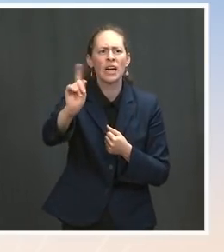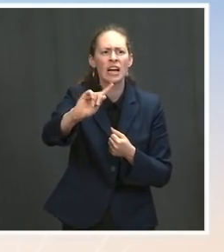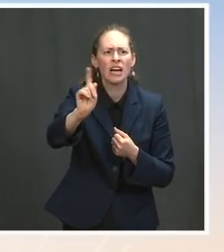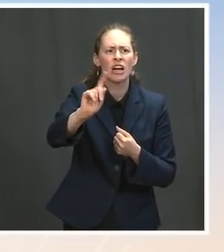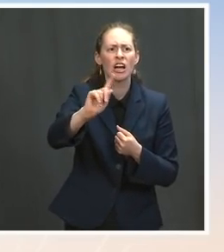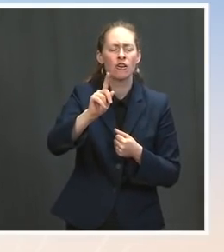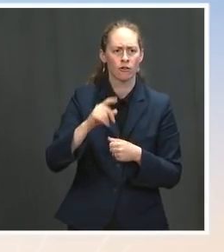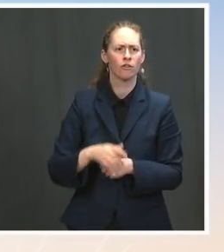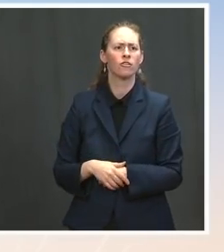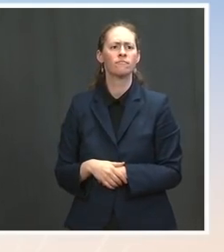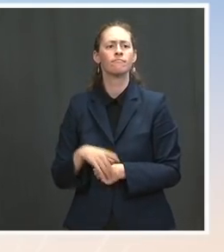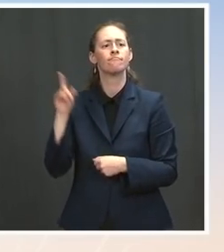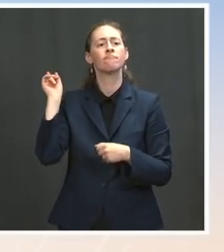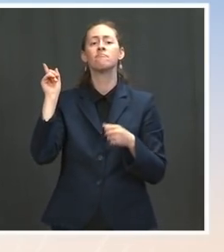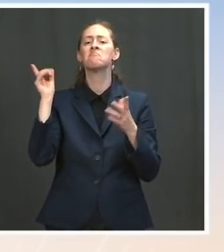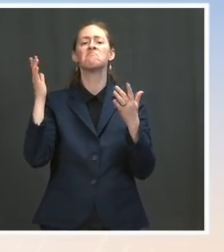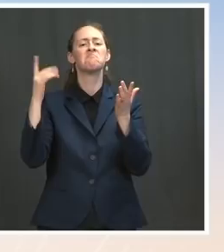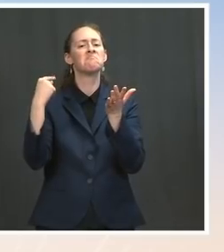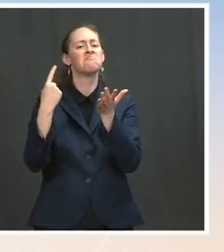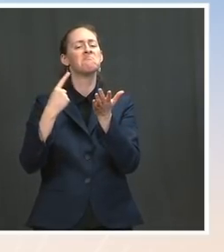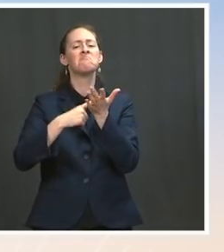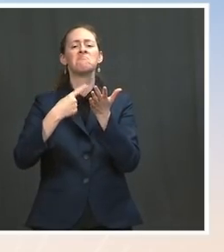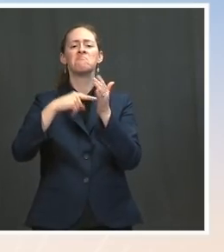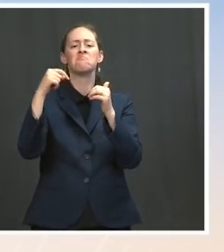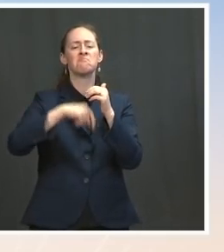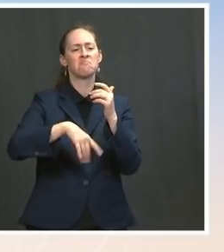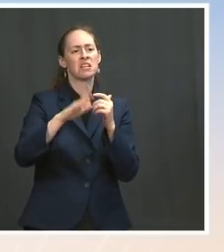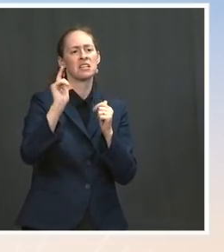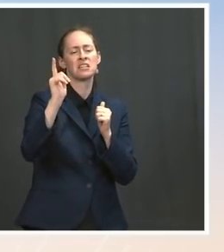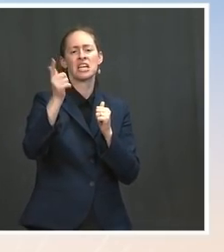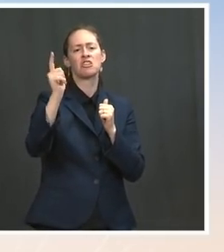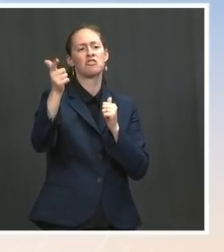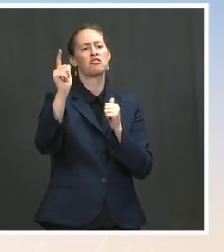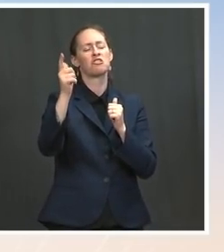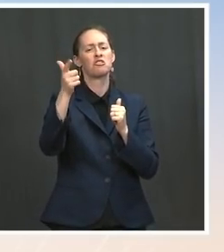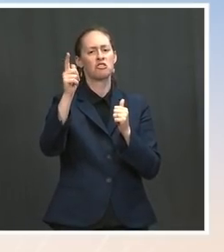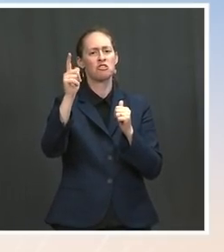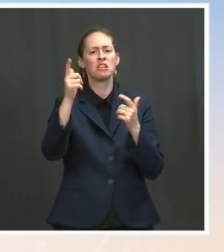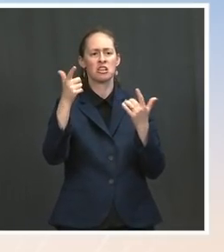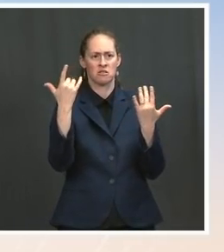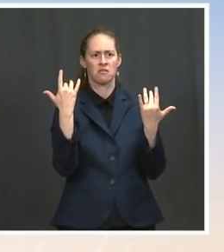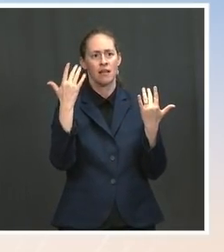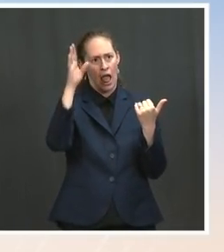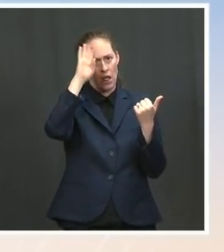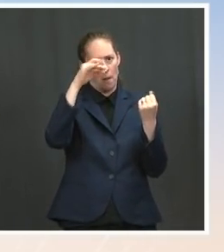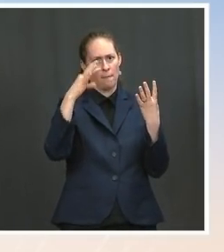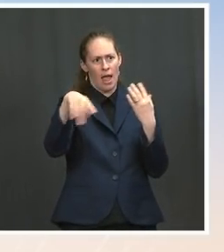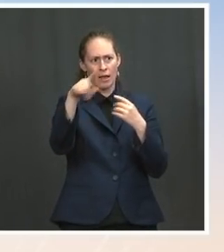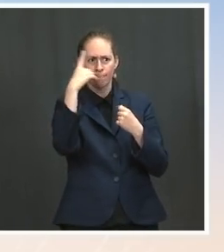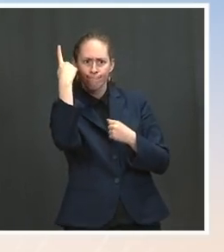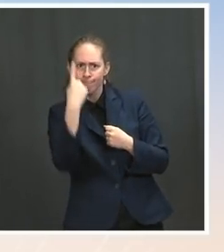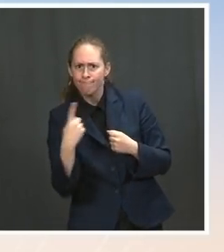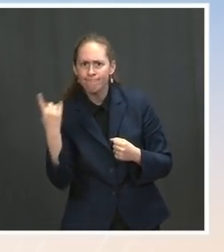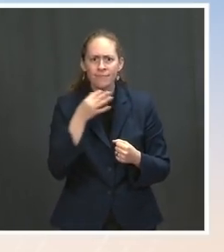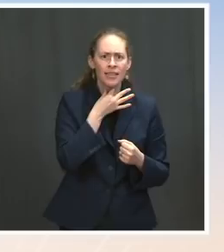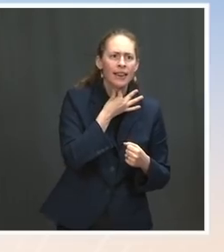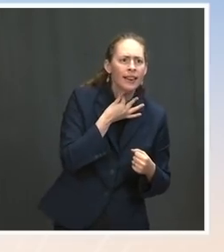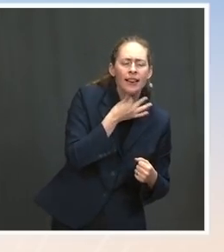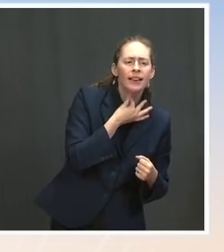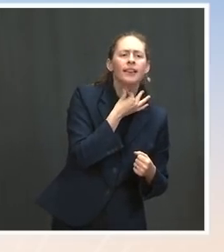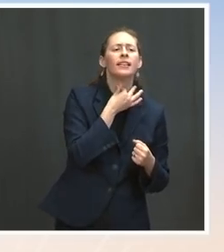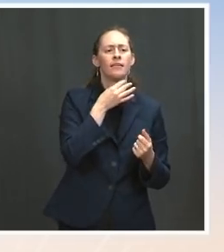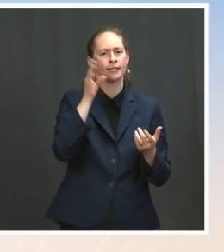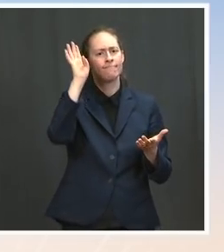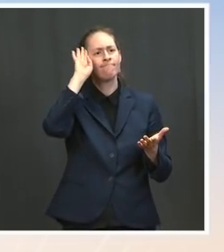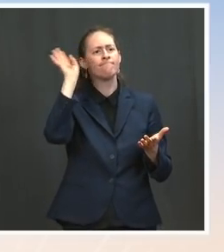Hopefully we'll have more for you on that soon. I know there's a lot of interest, and as I've noted earlier or previously, what we want to do is not just convey,